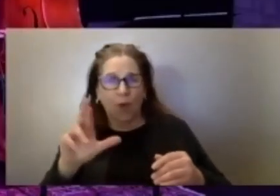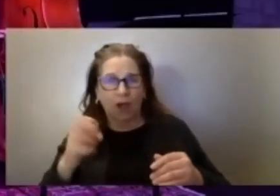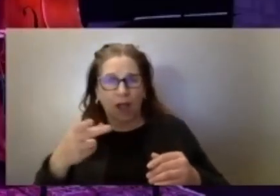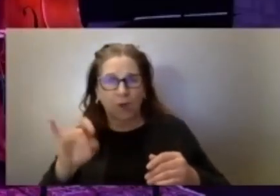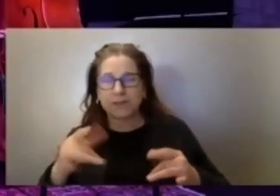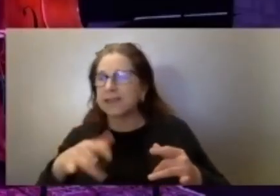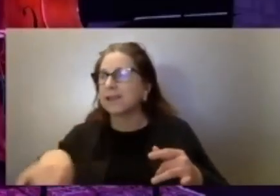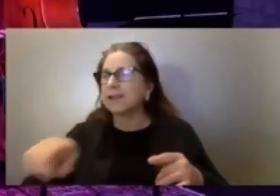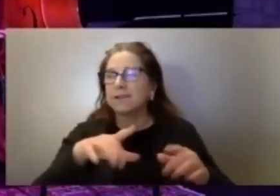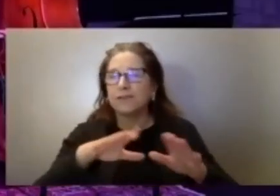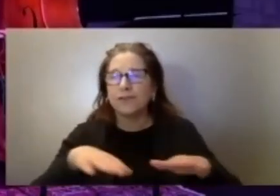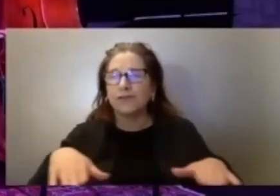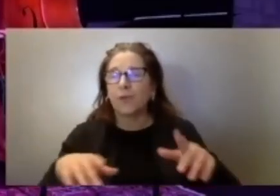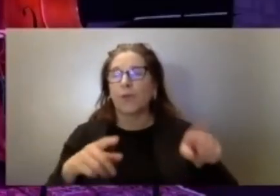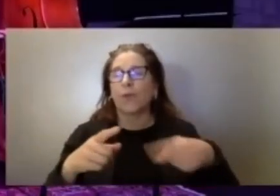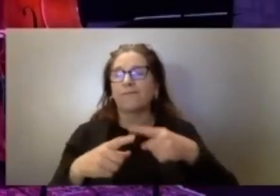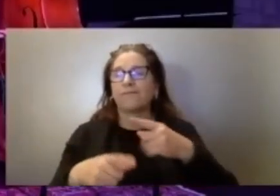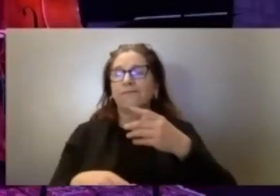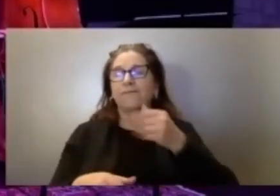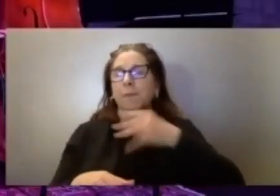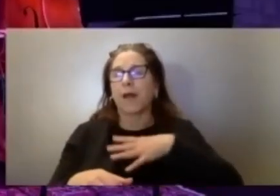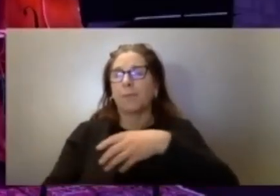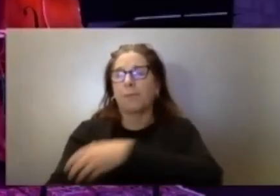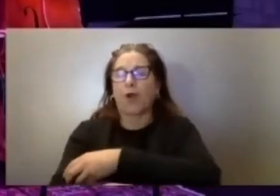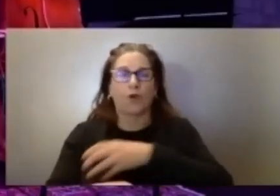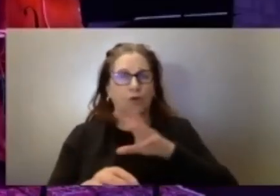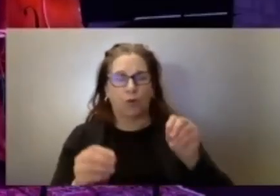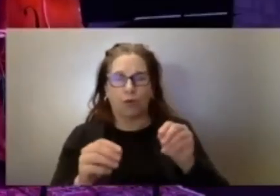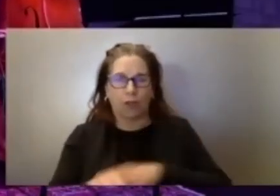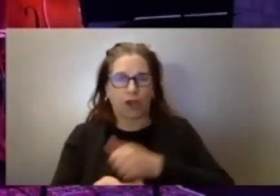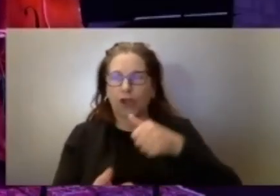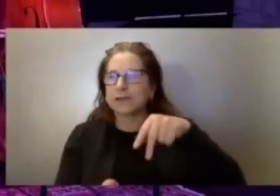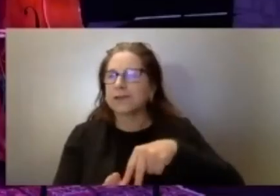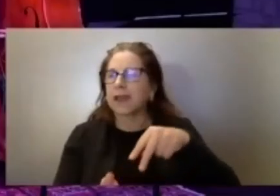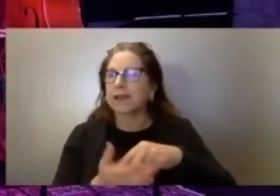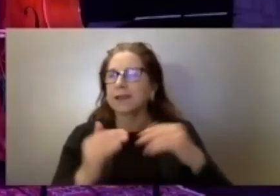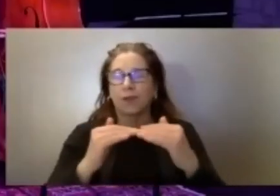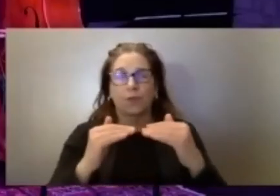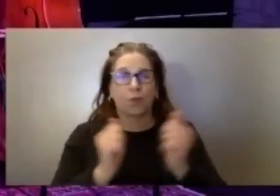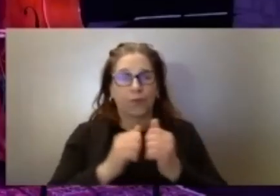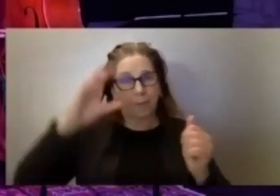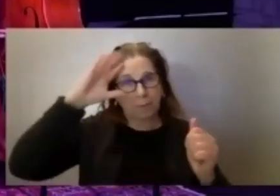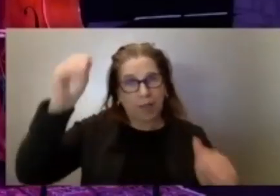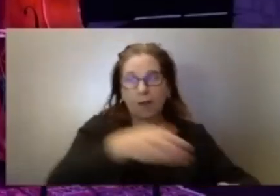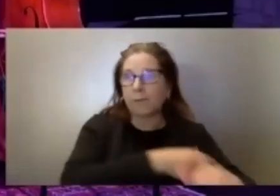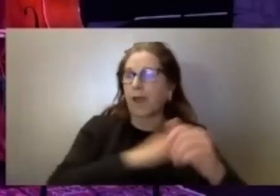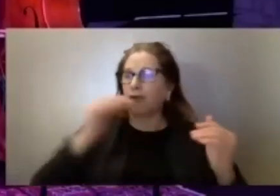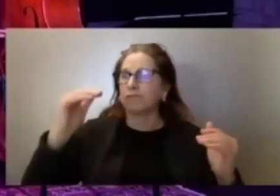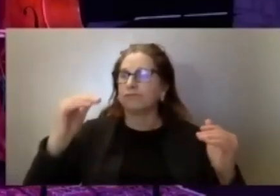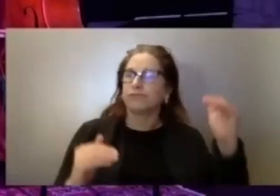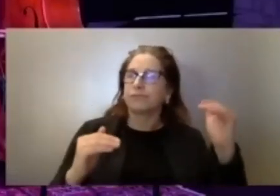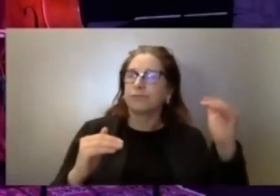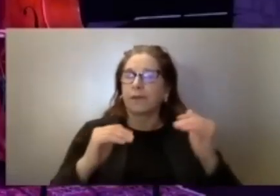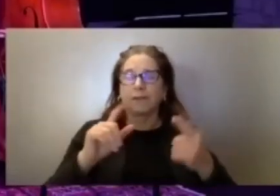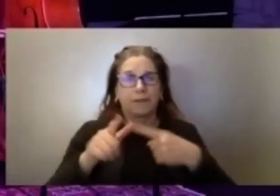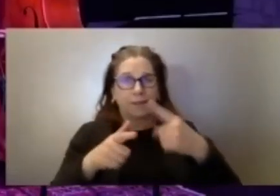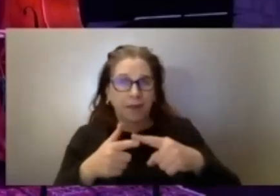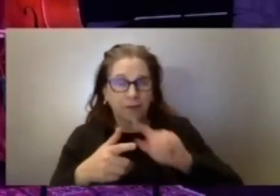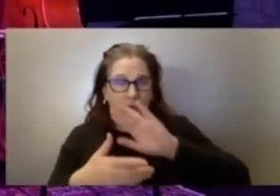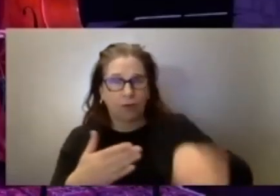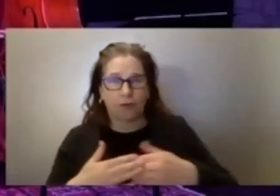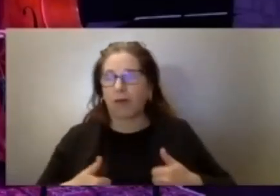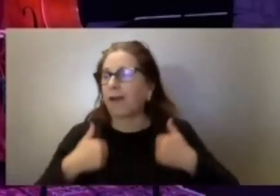when female power is no longer standing equal with male power, then the lands suffer. We all suffer. The